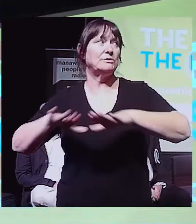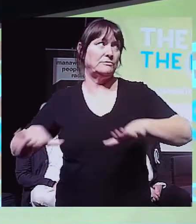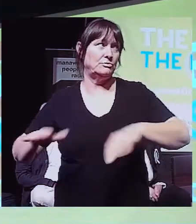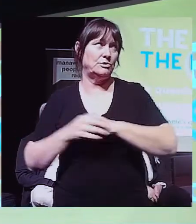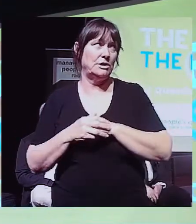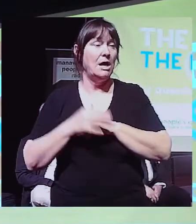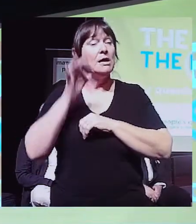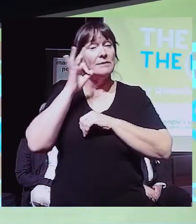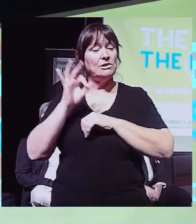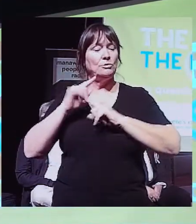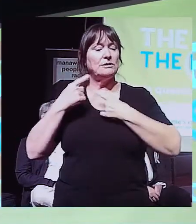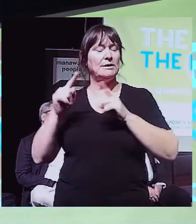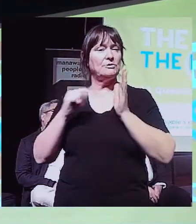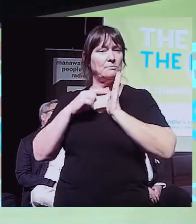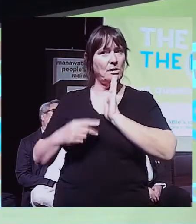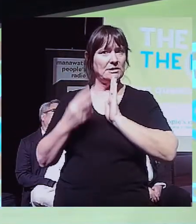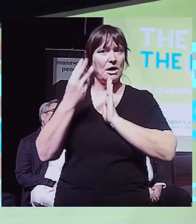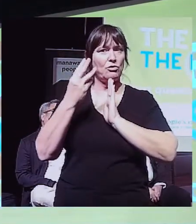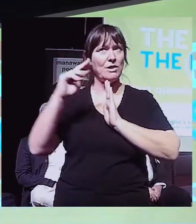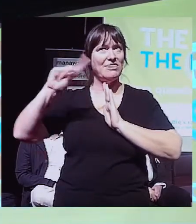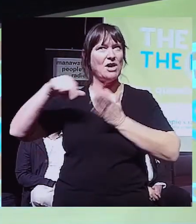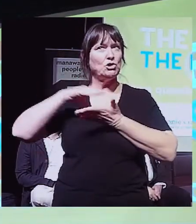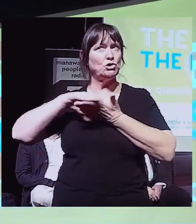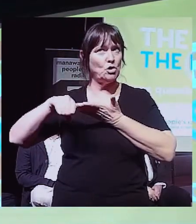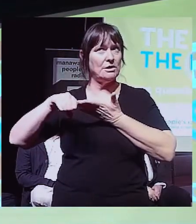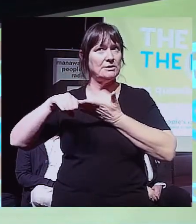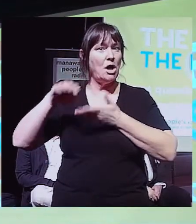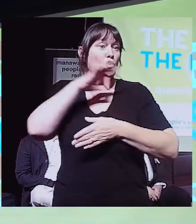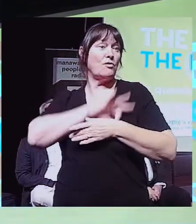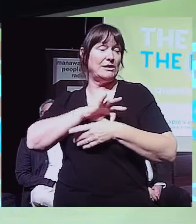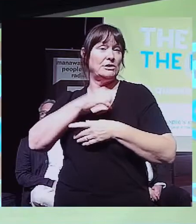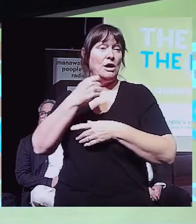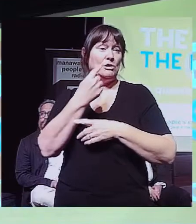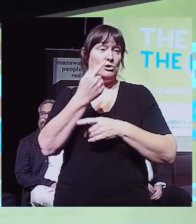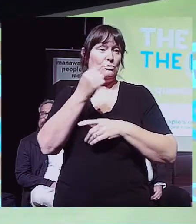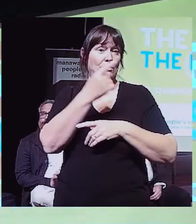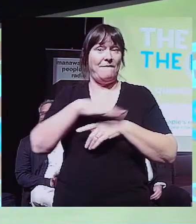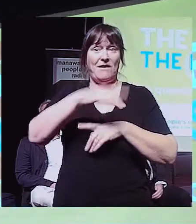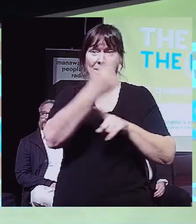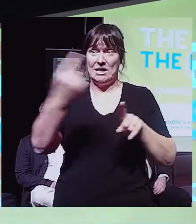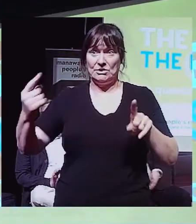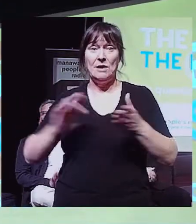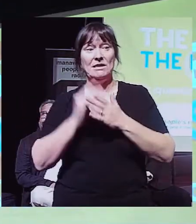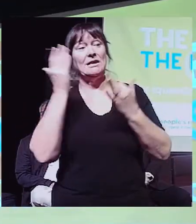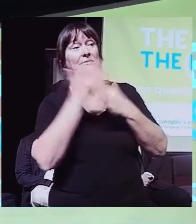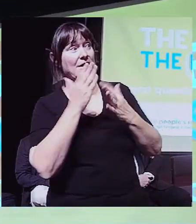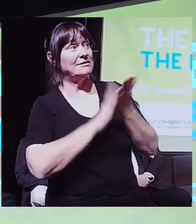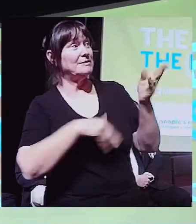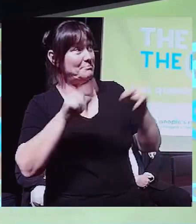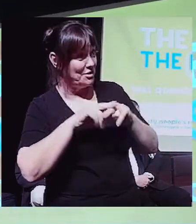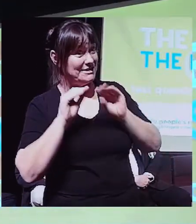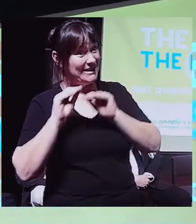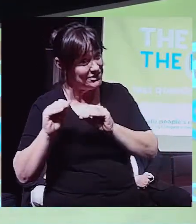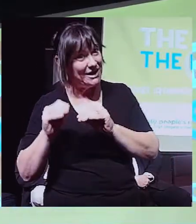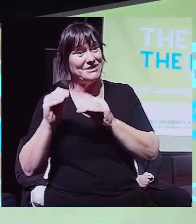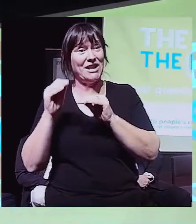helps deal with this is a $3,000 credit to every single new family, enabling them to get access to parenting education, access to Plunket services,